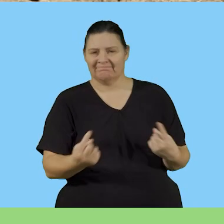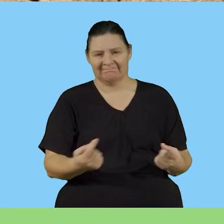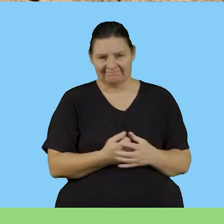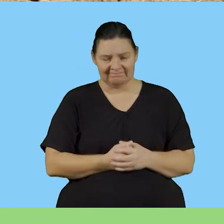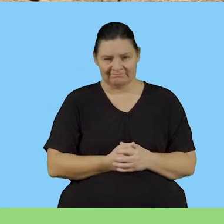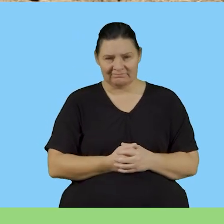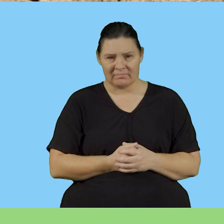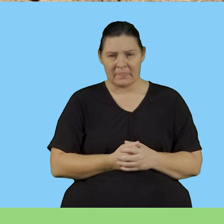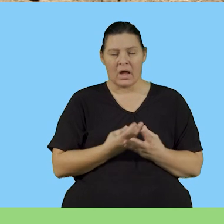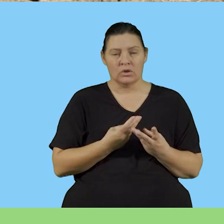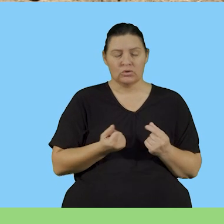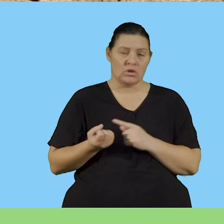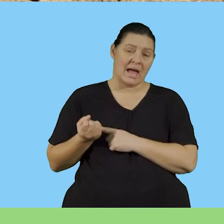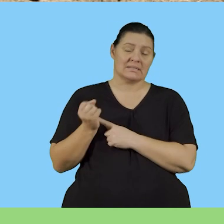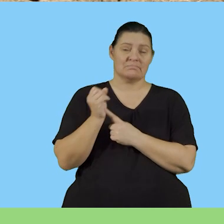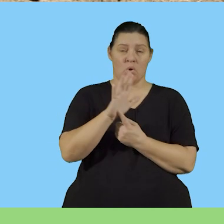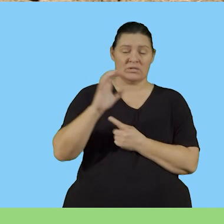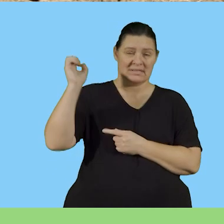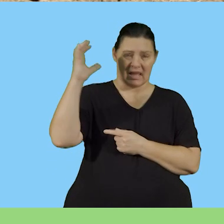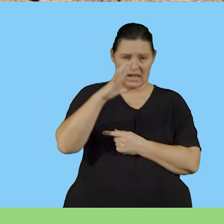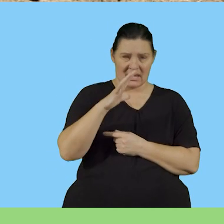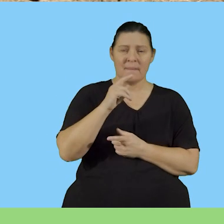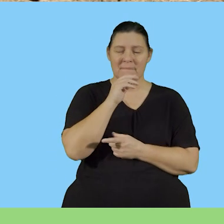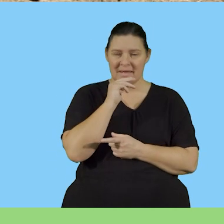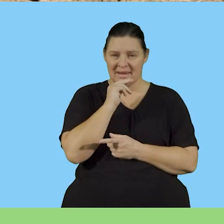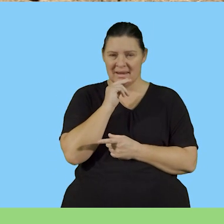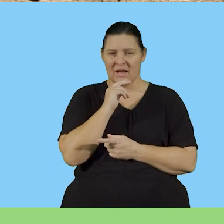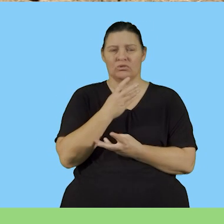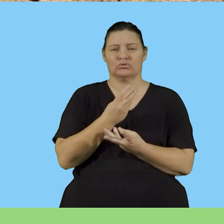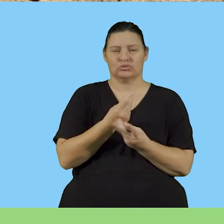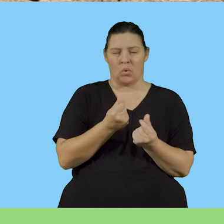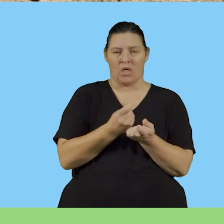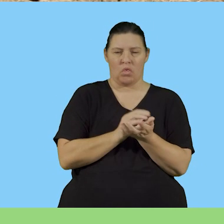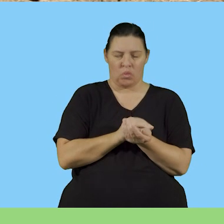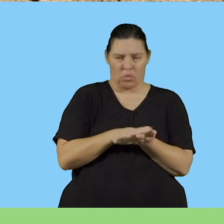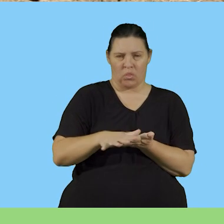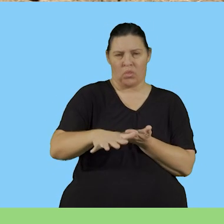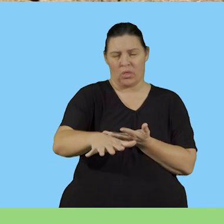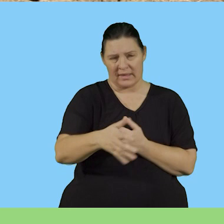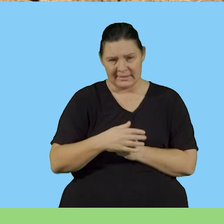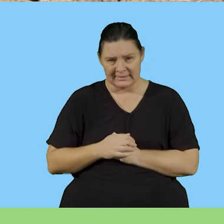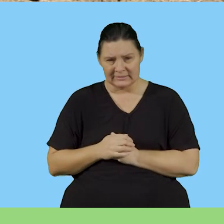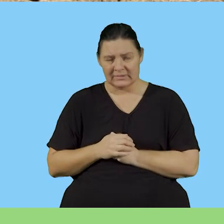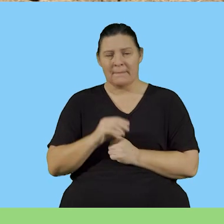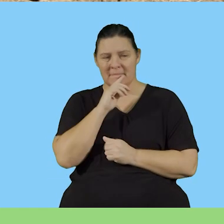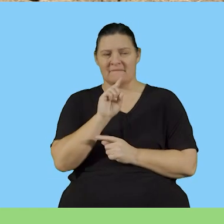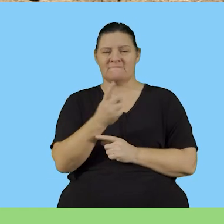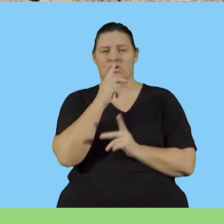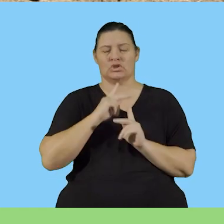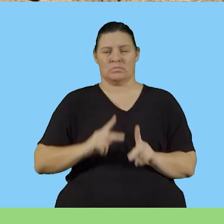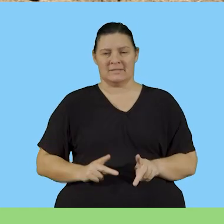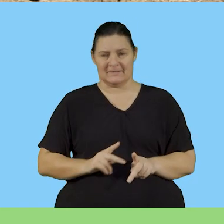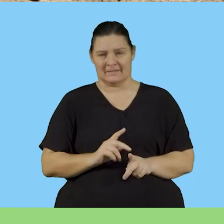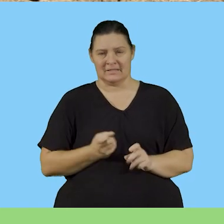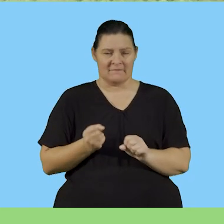Now when this soil is exposed, then it is prone to soil erosion. So that is the first human factor